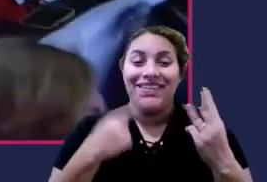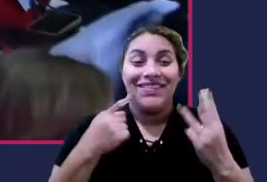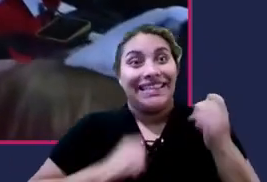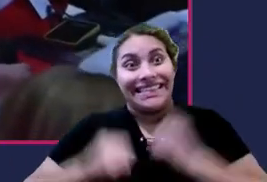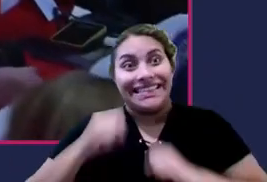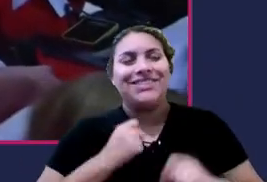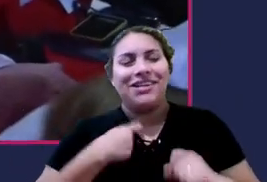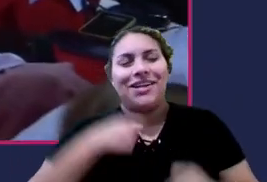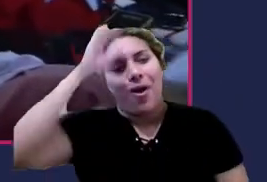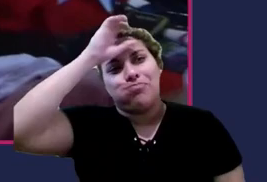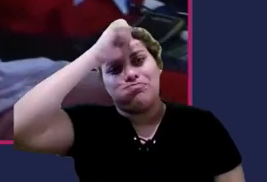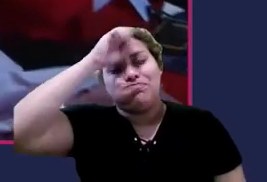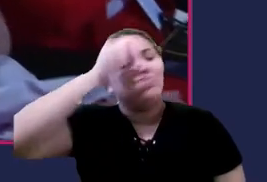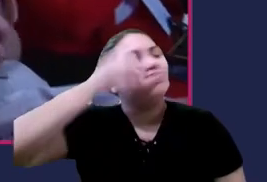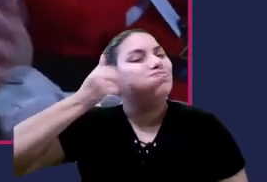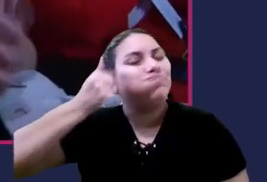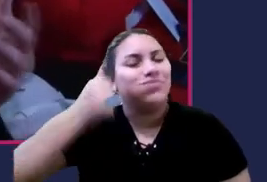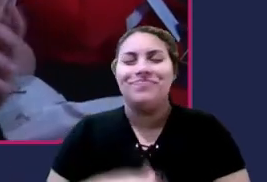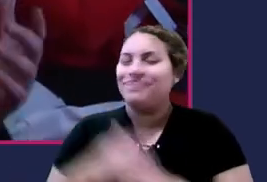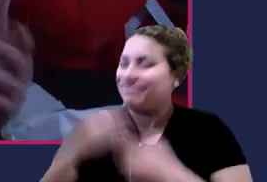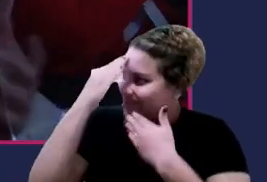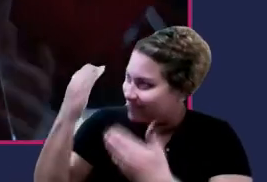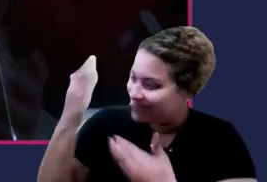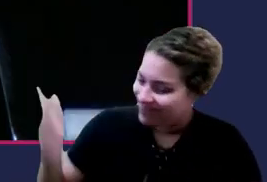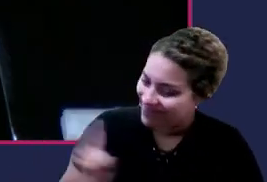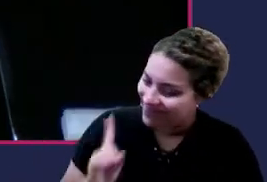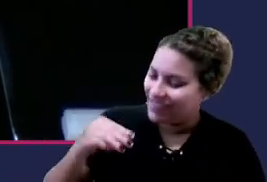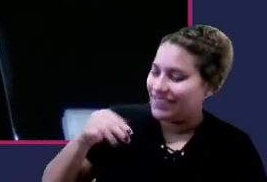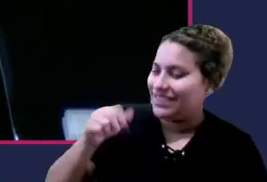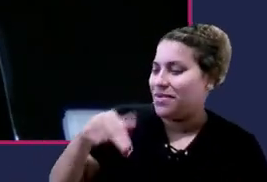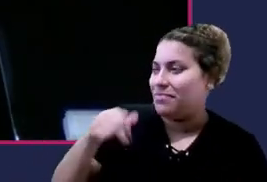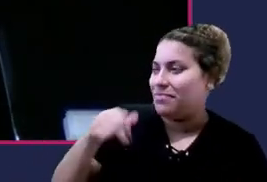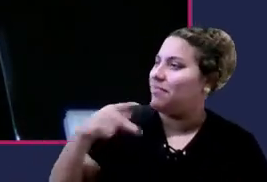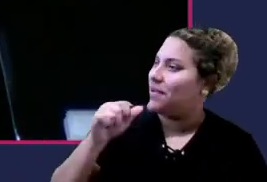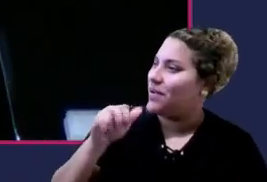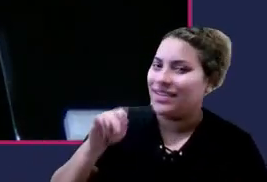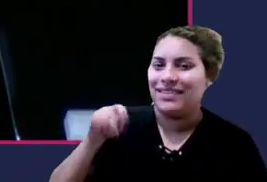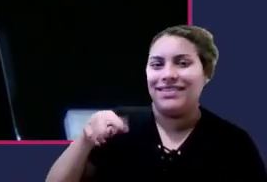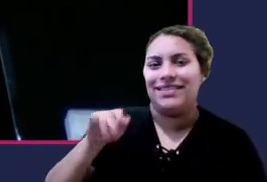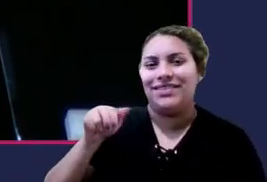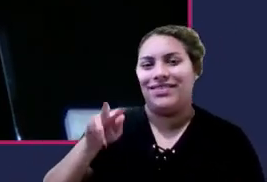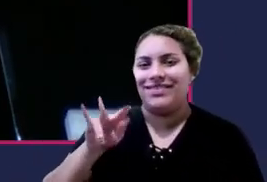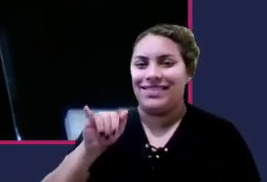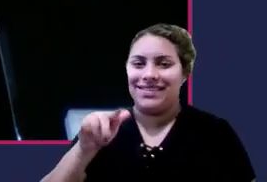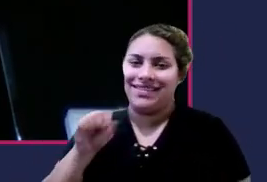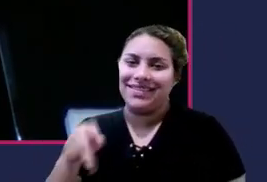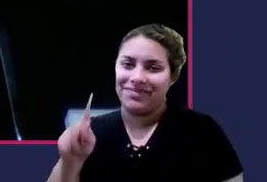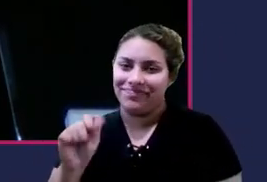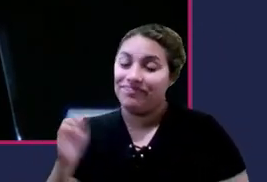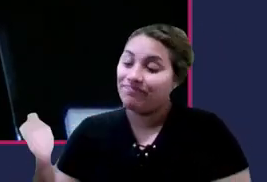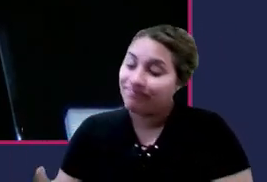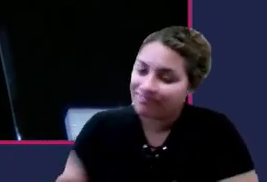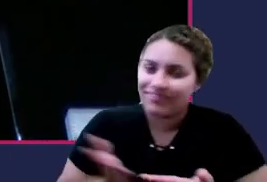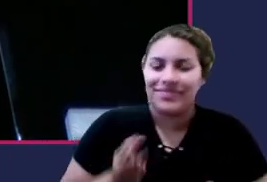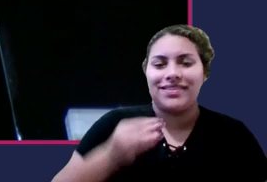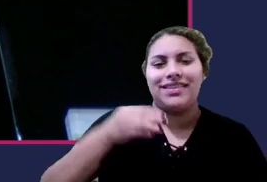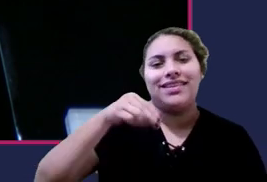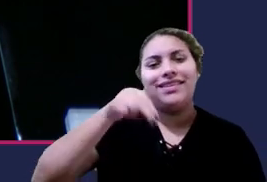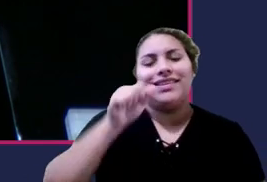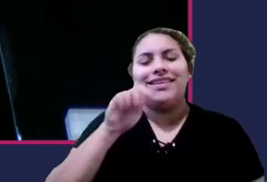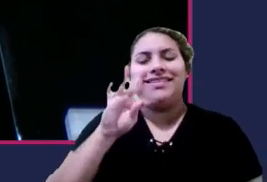going to be here to learn. Thank you so much. Mr. Nathan Monsores, you have the